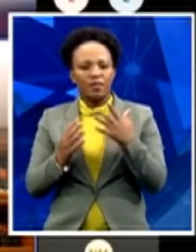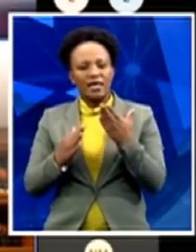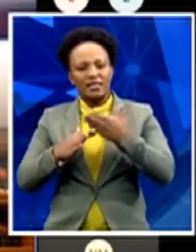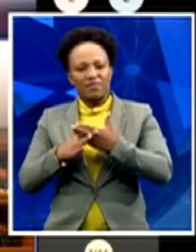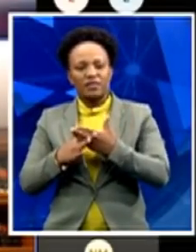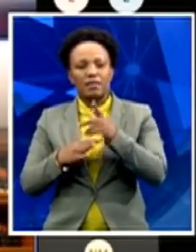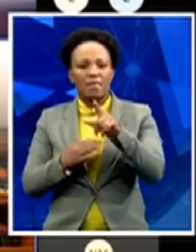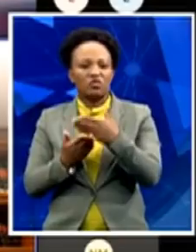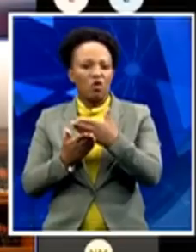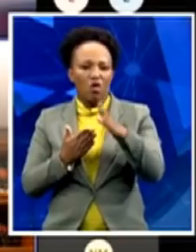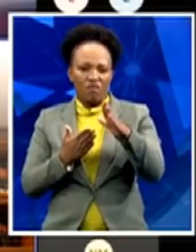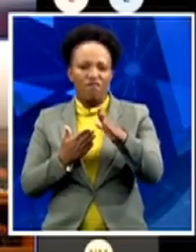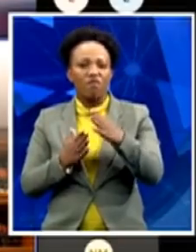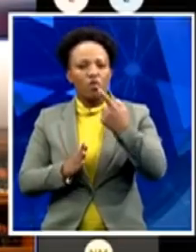non-urgency,